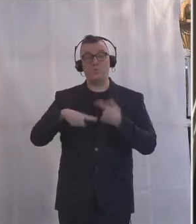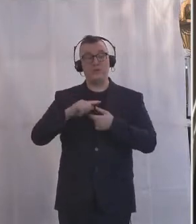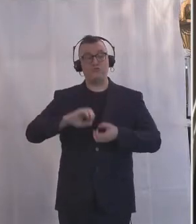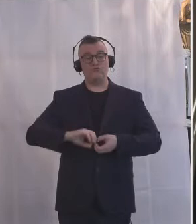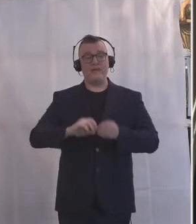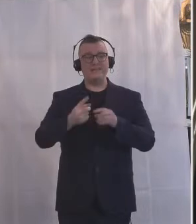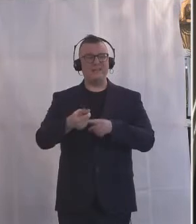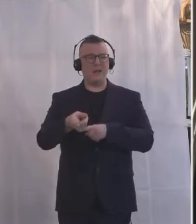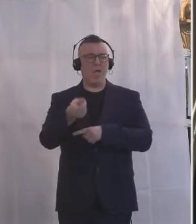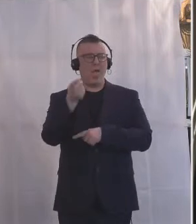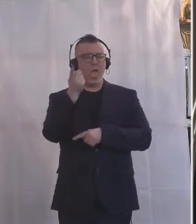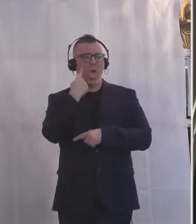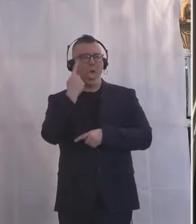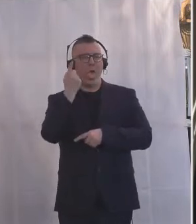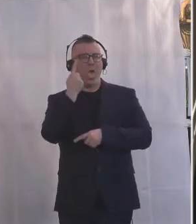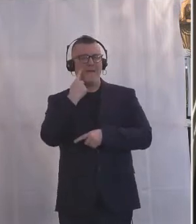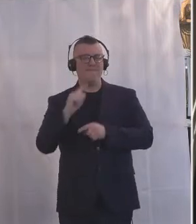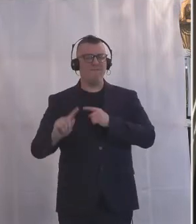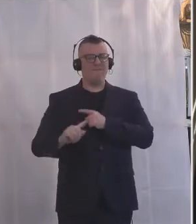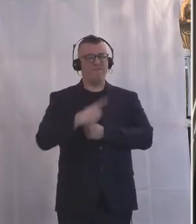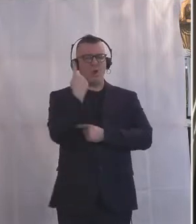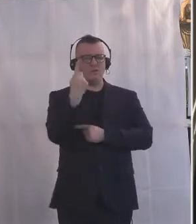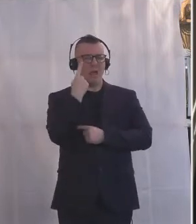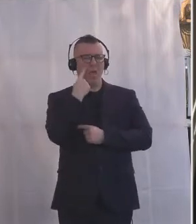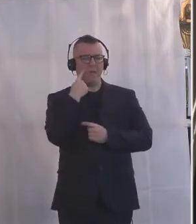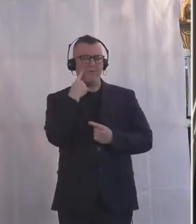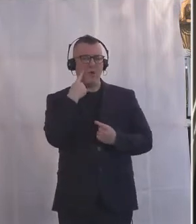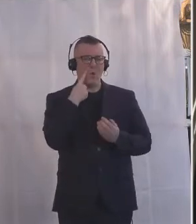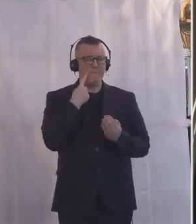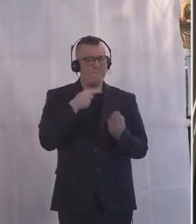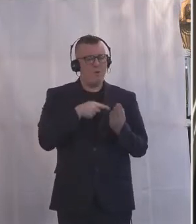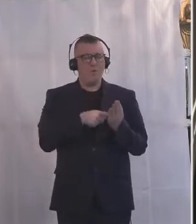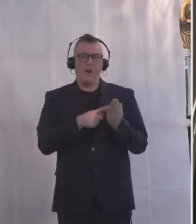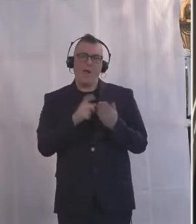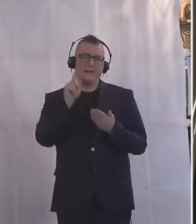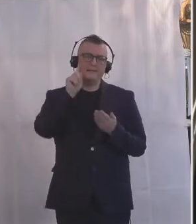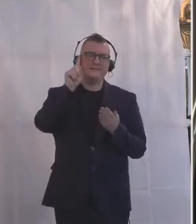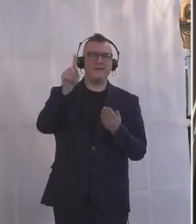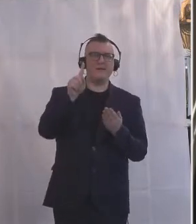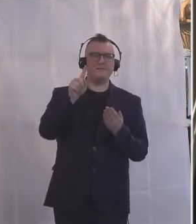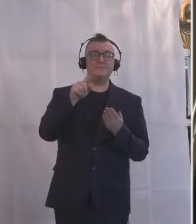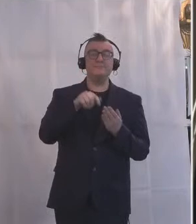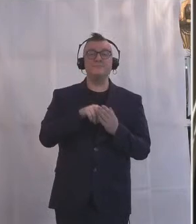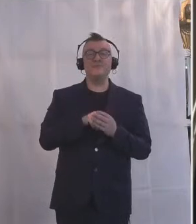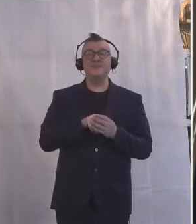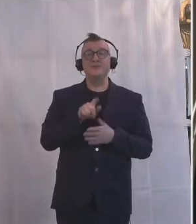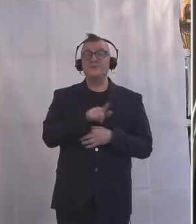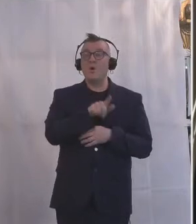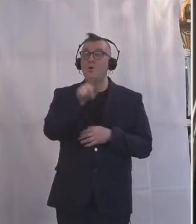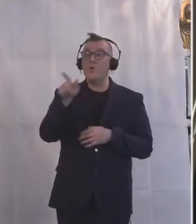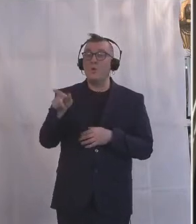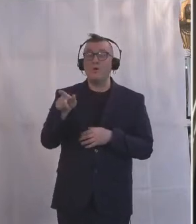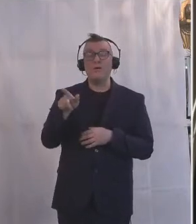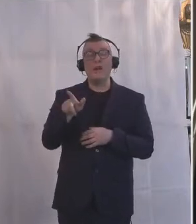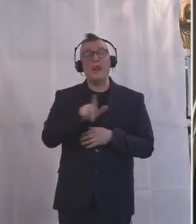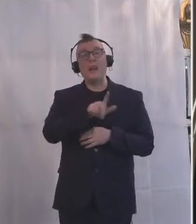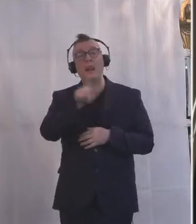prototype. And then in August of 2021, I saw actually women in